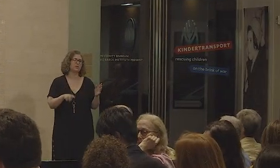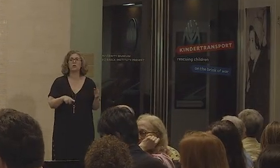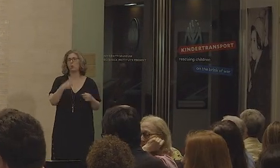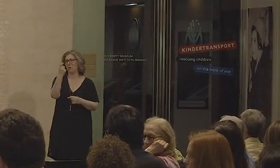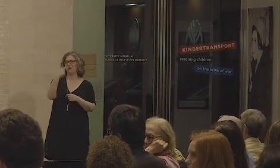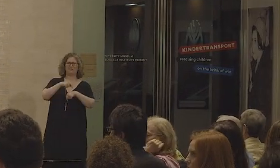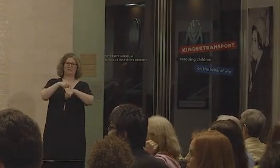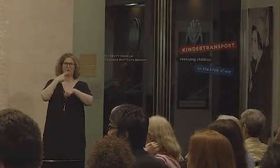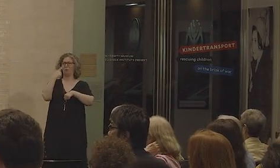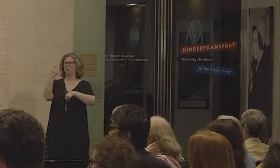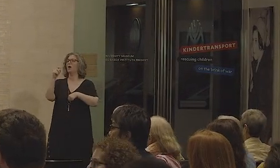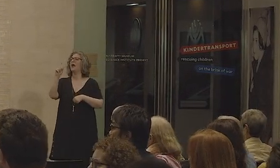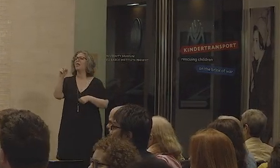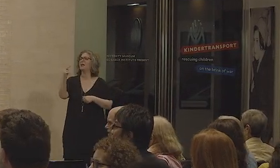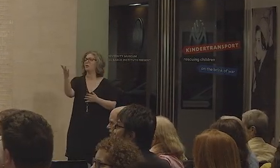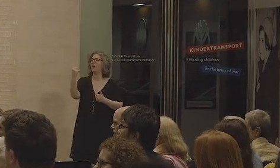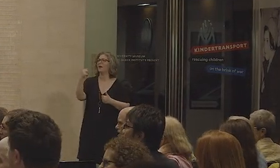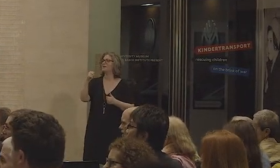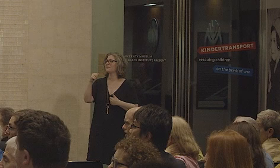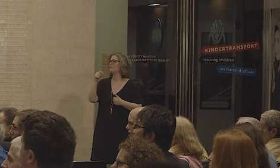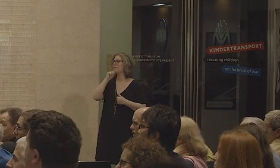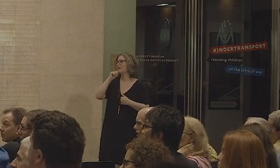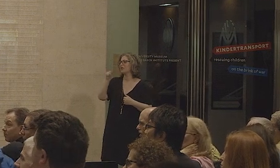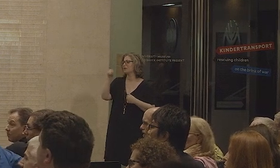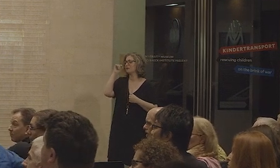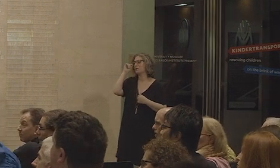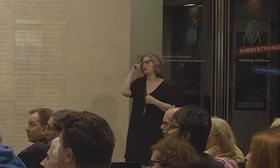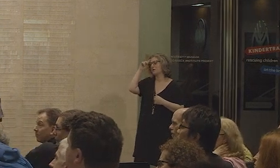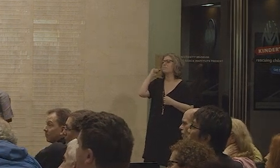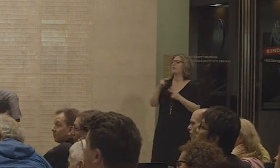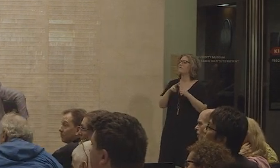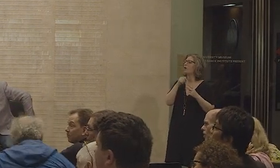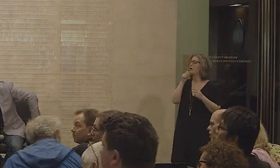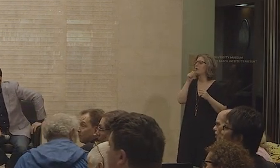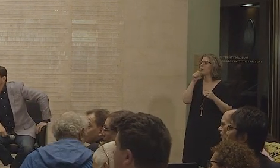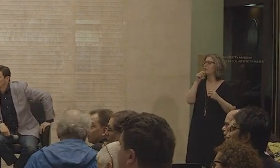We got time for one more. Alan, you go ahead. You're very patient there.